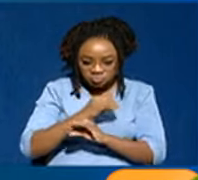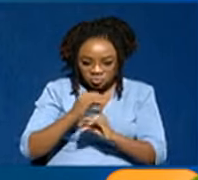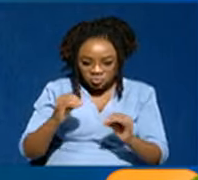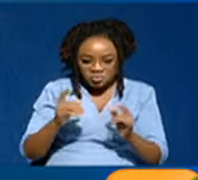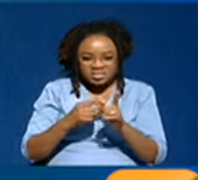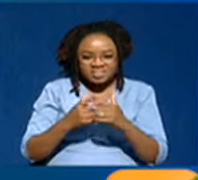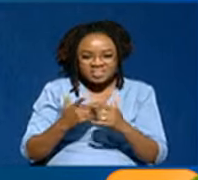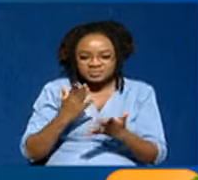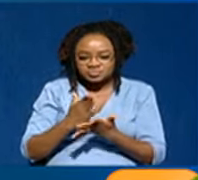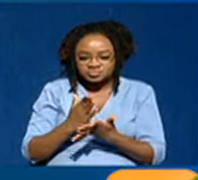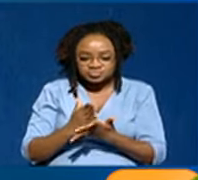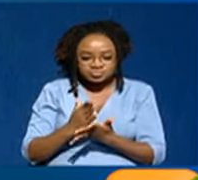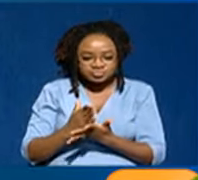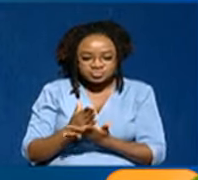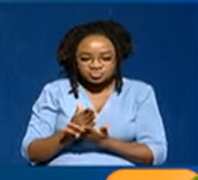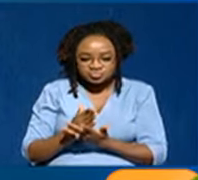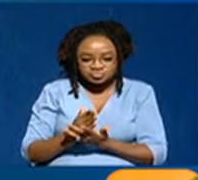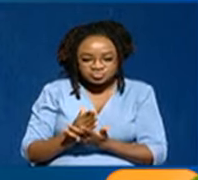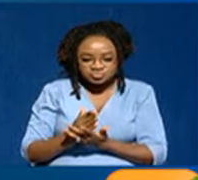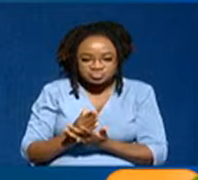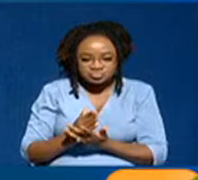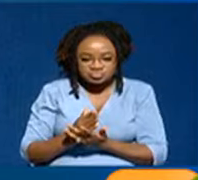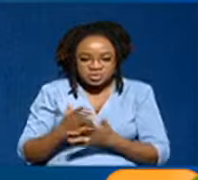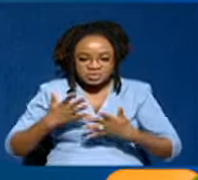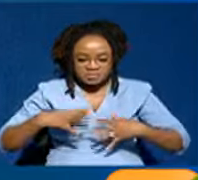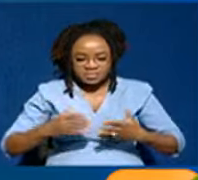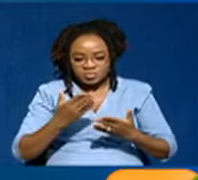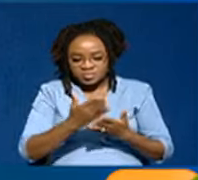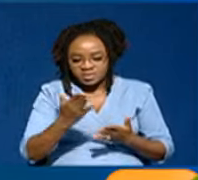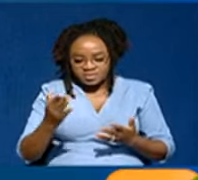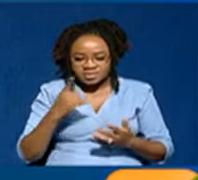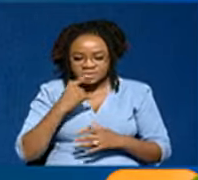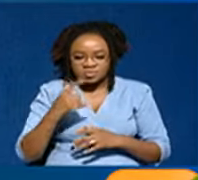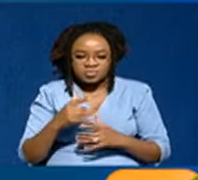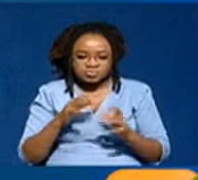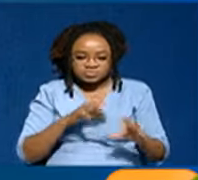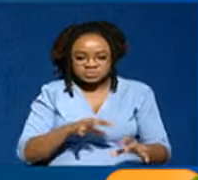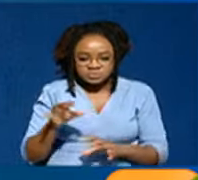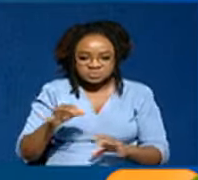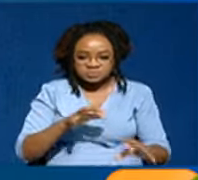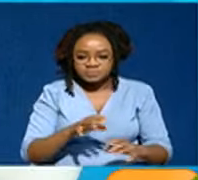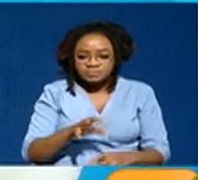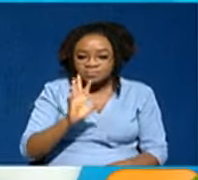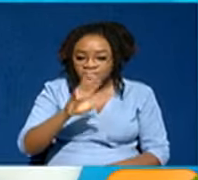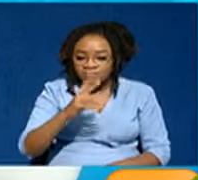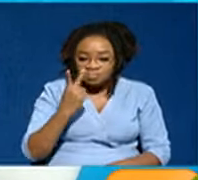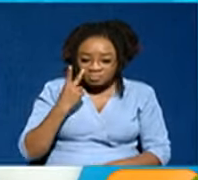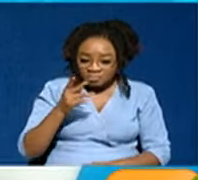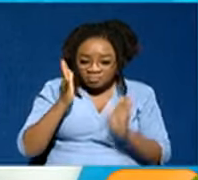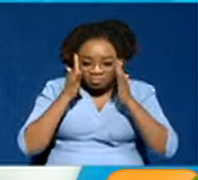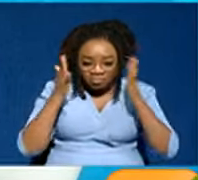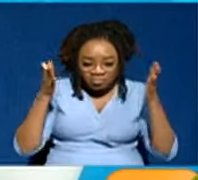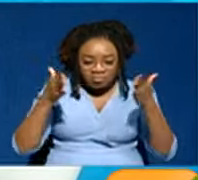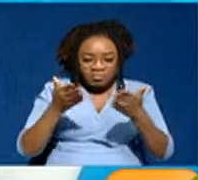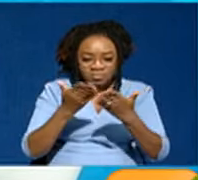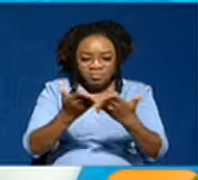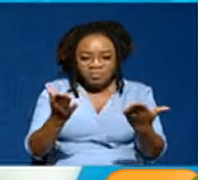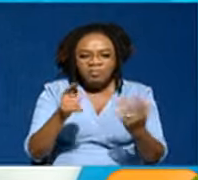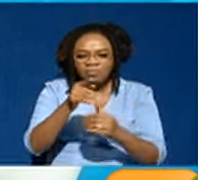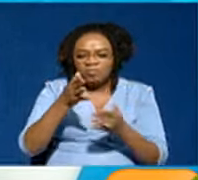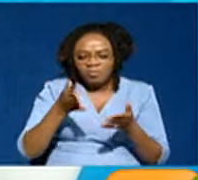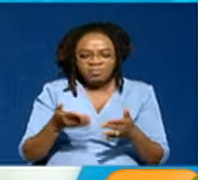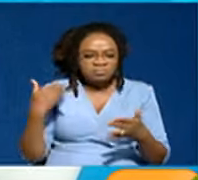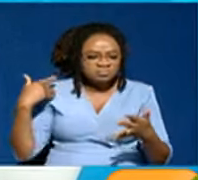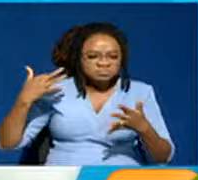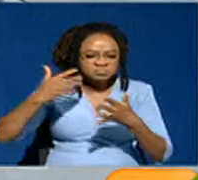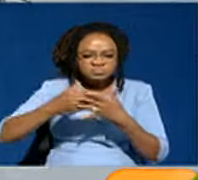the innocent patients who continue to suffer. Yeah. Yeah. Davji, are you seeing the commitment from government? You've been here several times